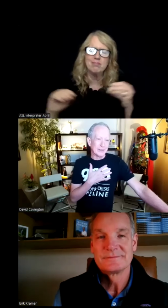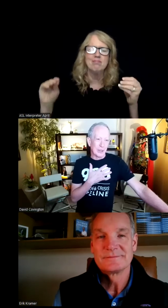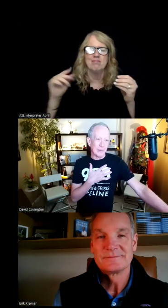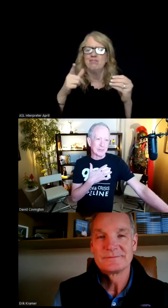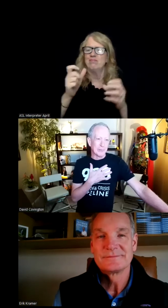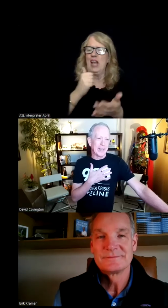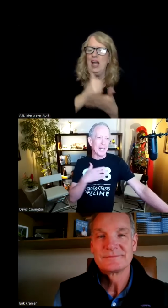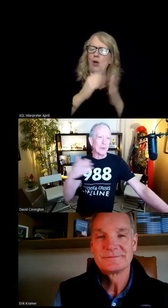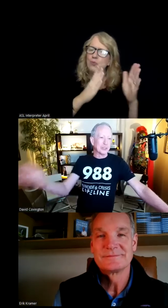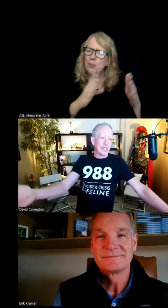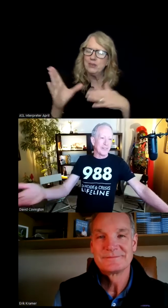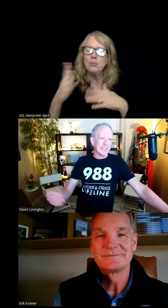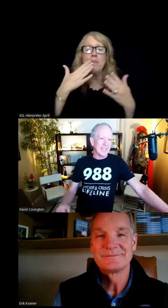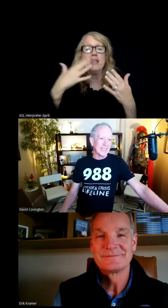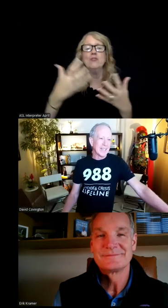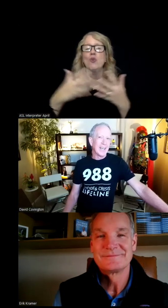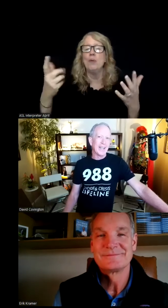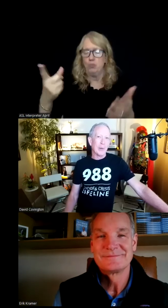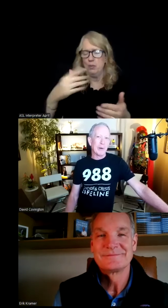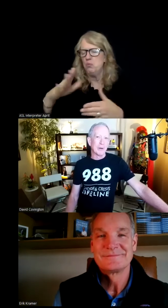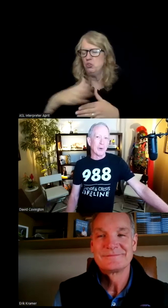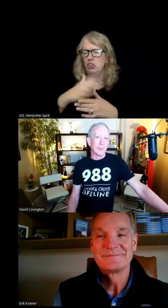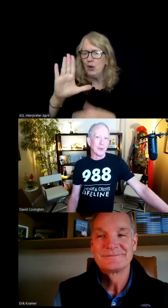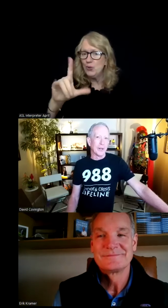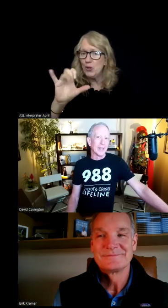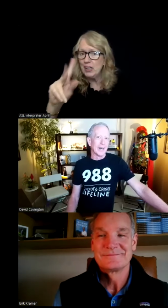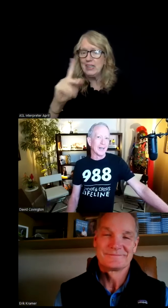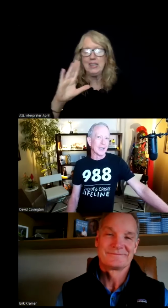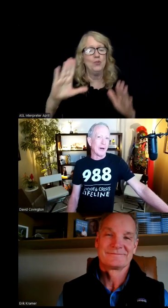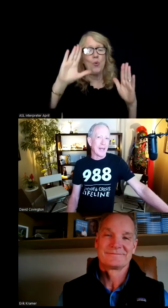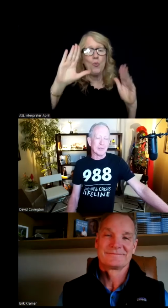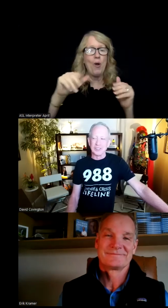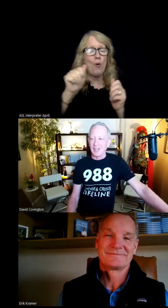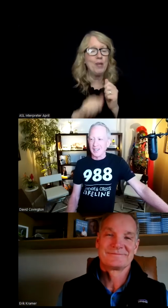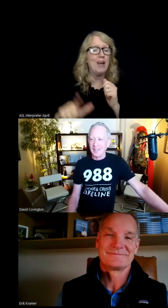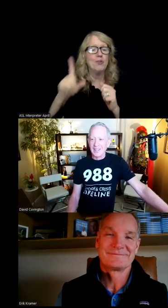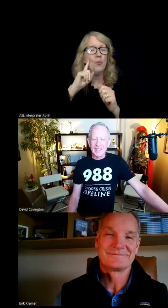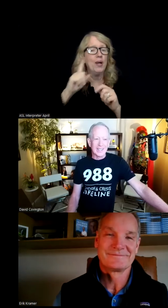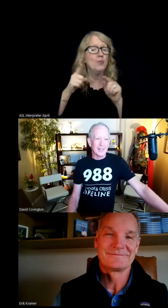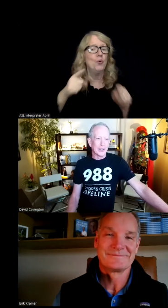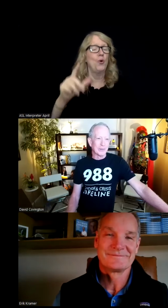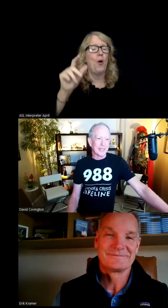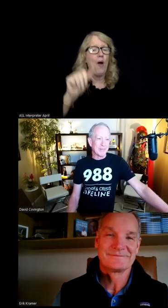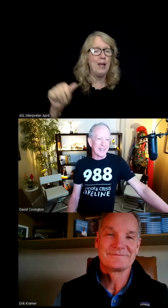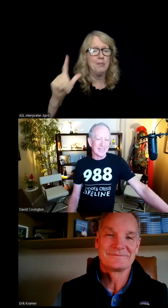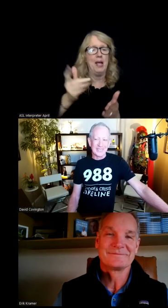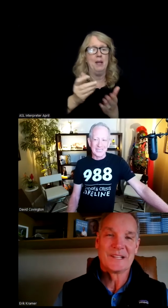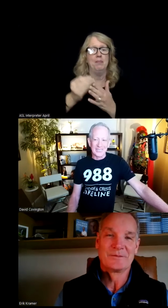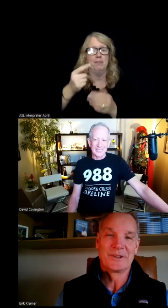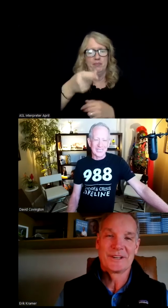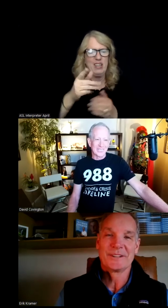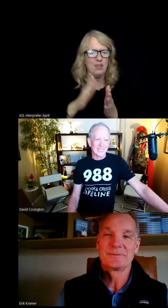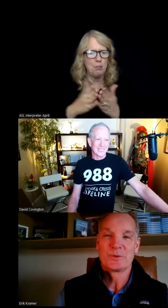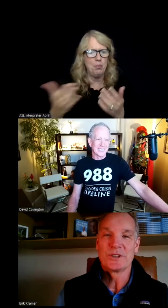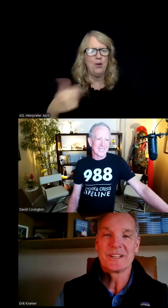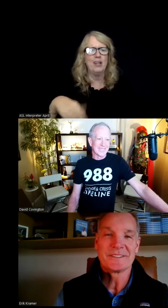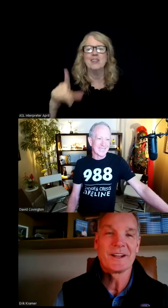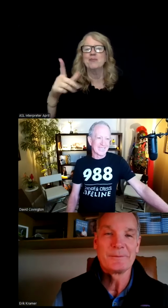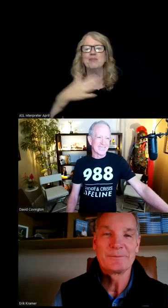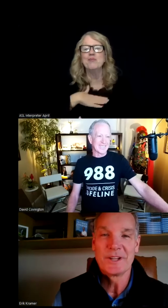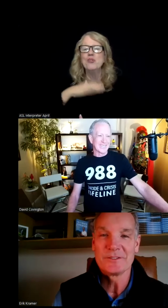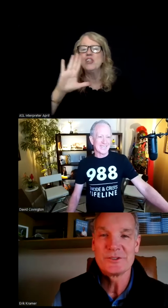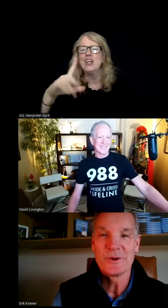thank you so much for being here. We'll share the link and hope everyone will go on Amazon and get The Ultimate Comeback. Very good.